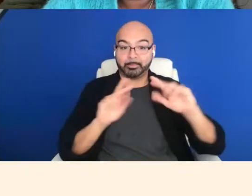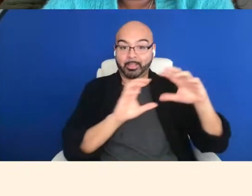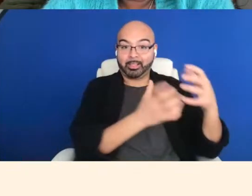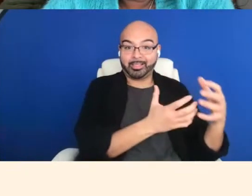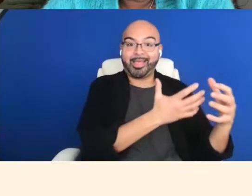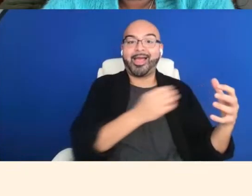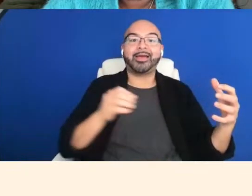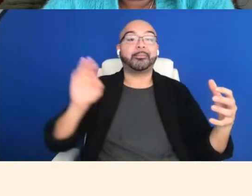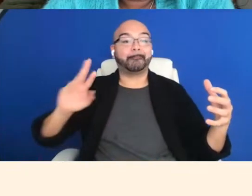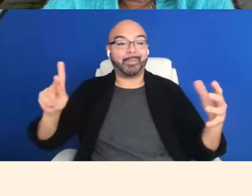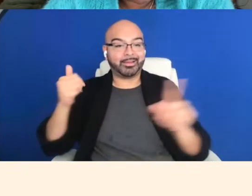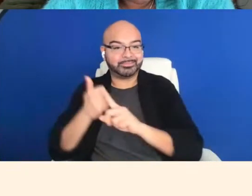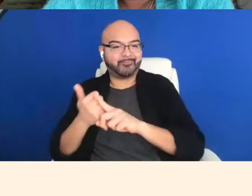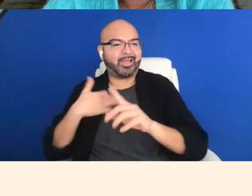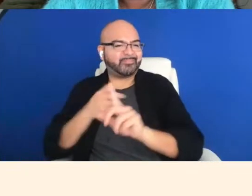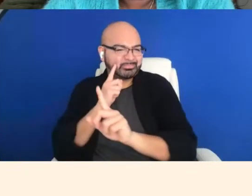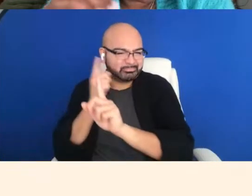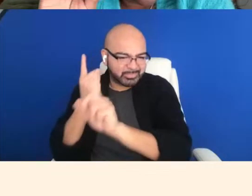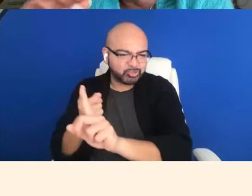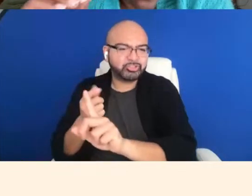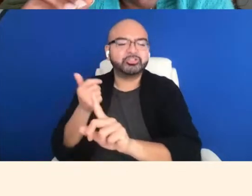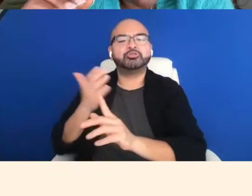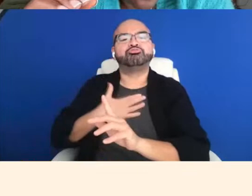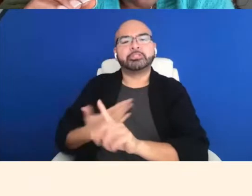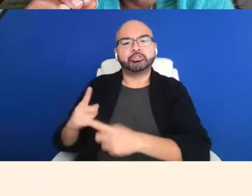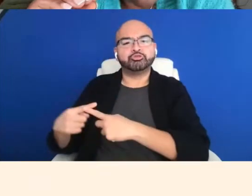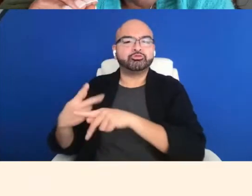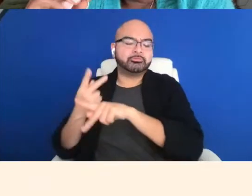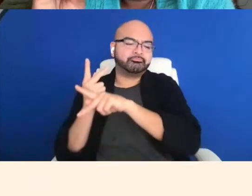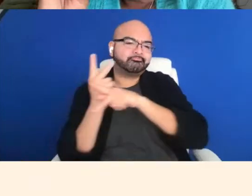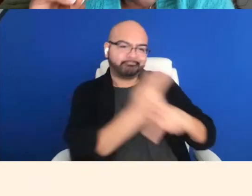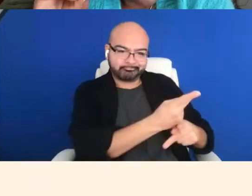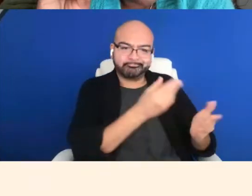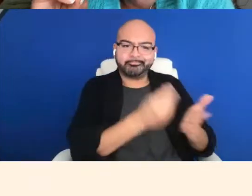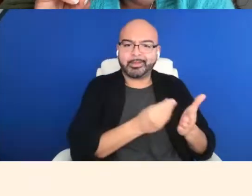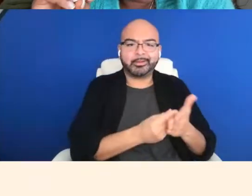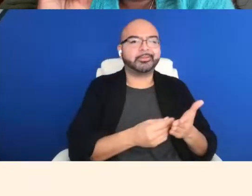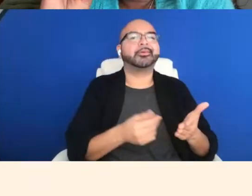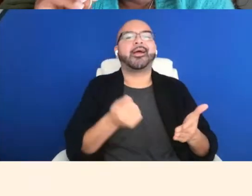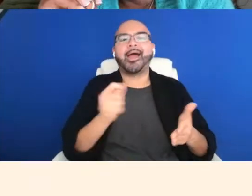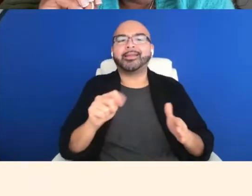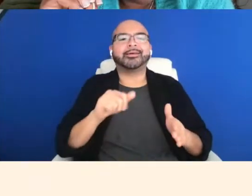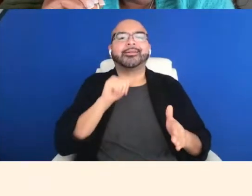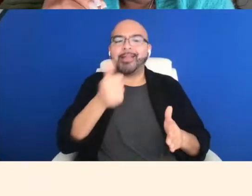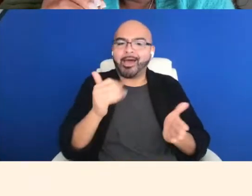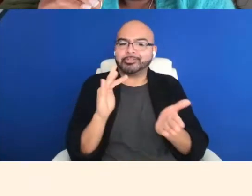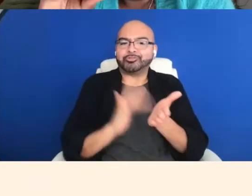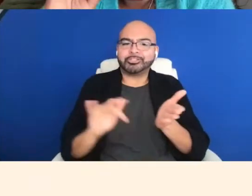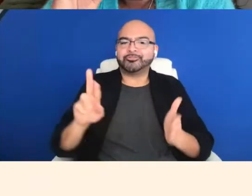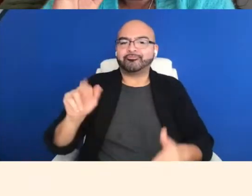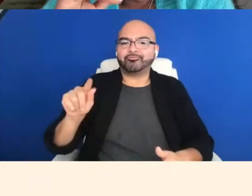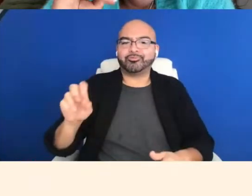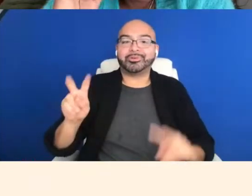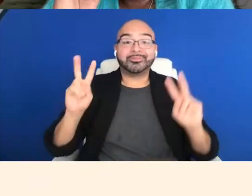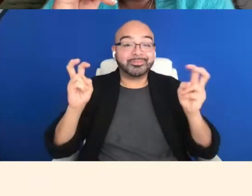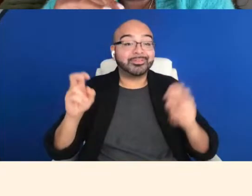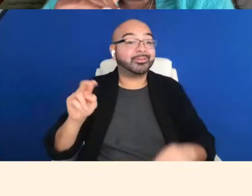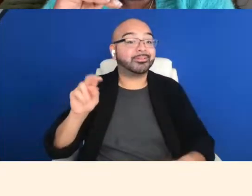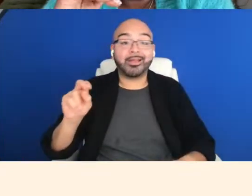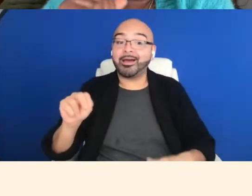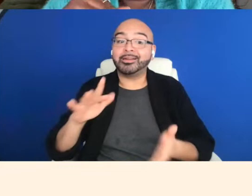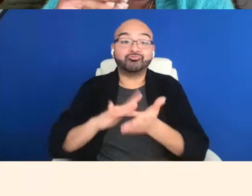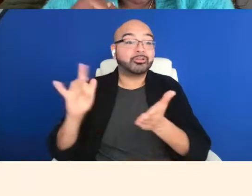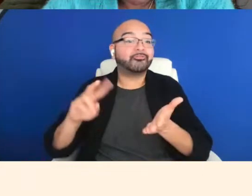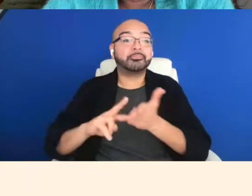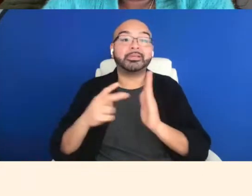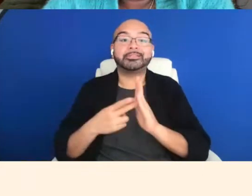willing to sell us money at a non-extractive rate. So non-extractive means a rate at which